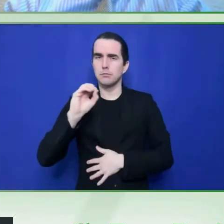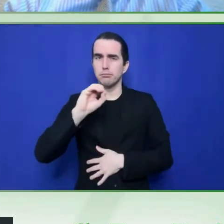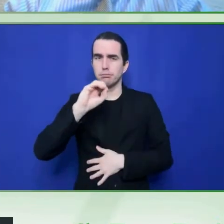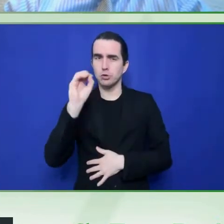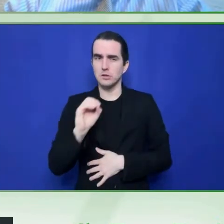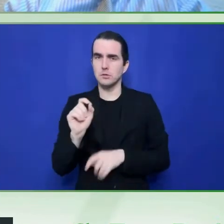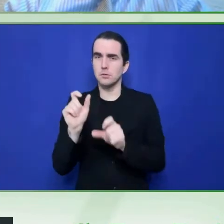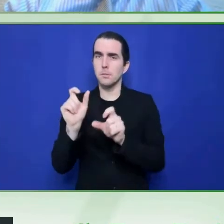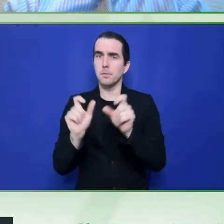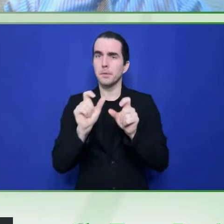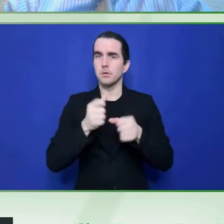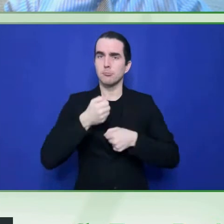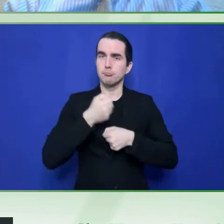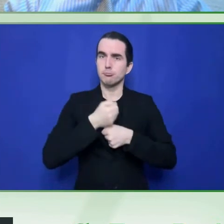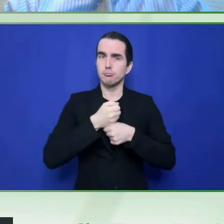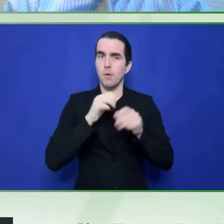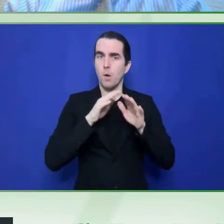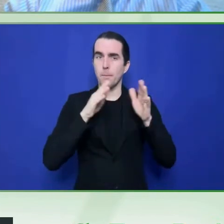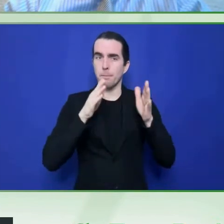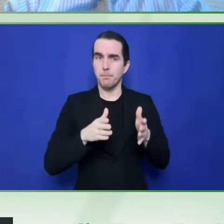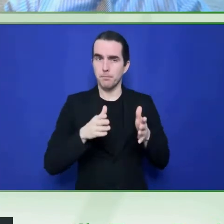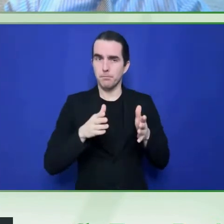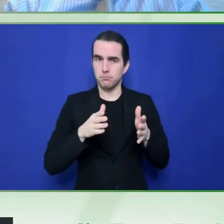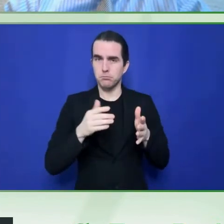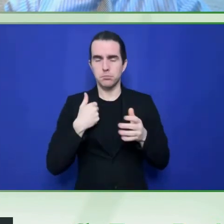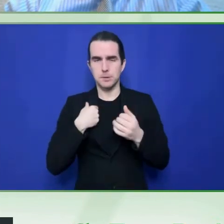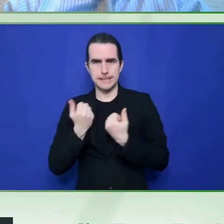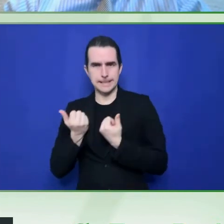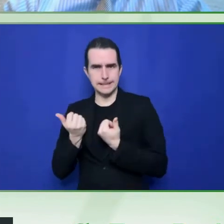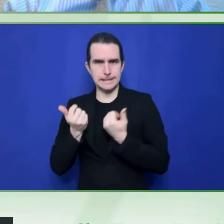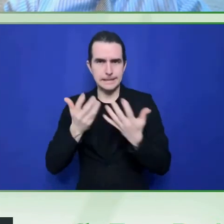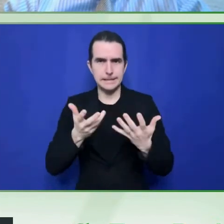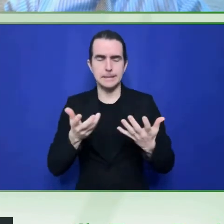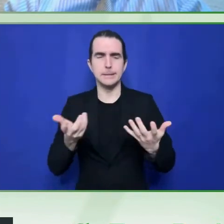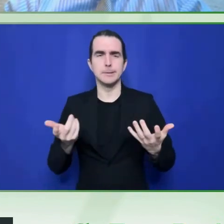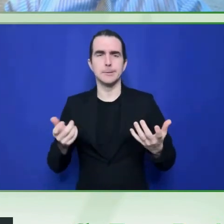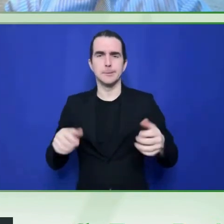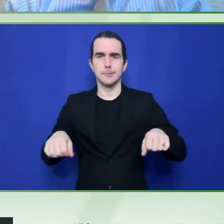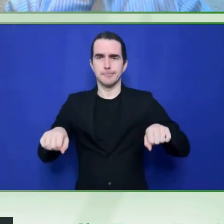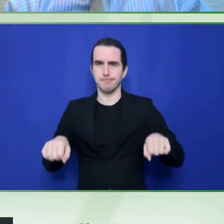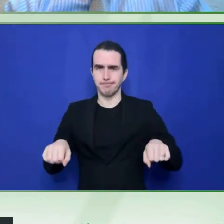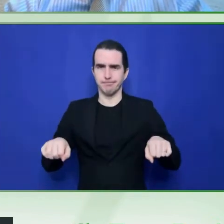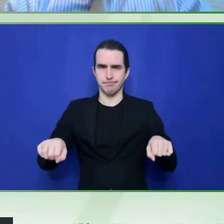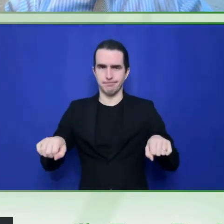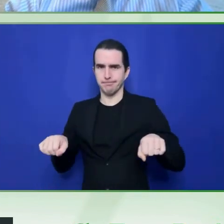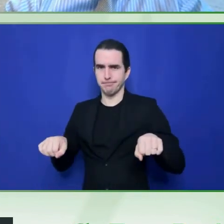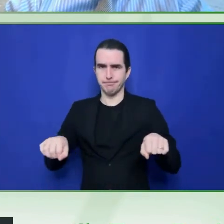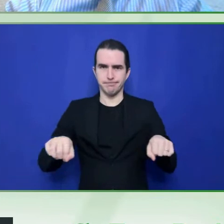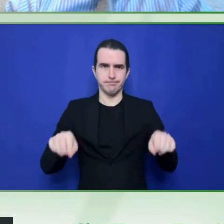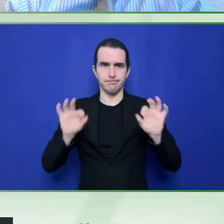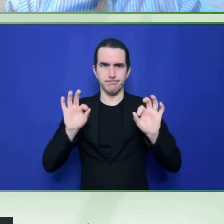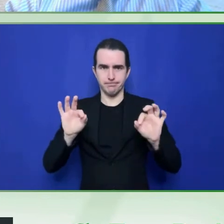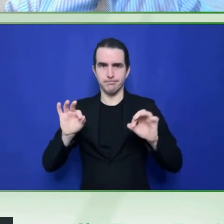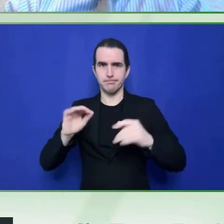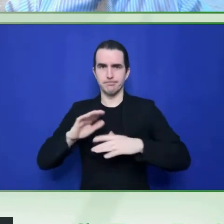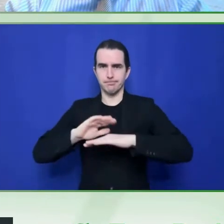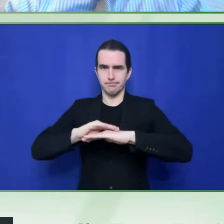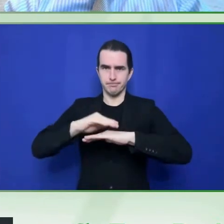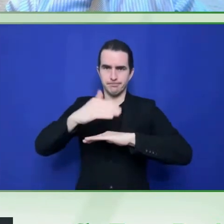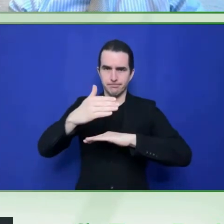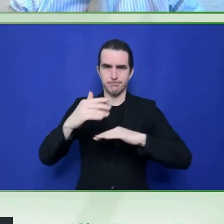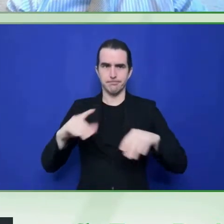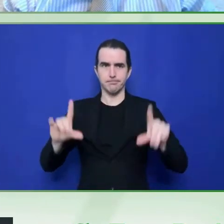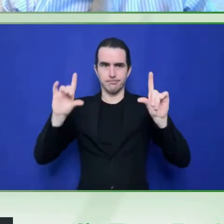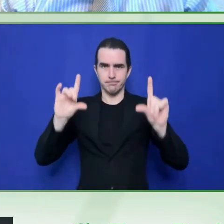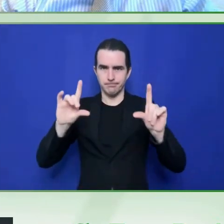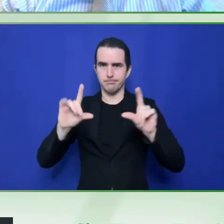also COVID, testing and vaccination. We have weekly wellness webinars and programs.